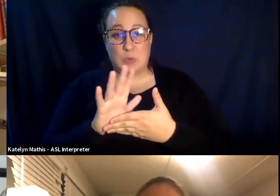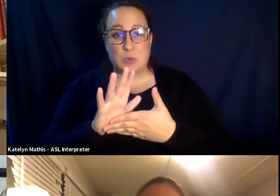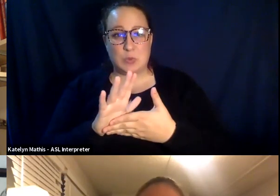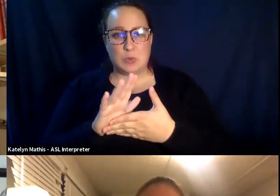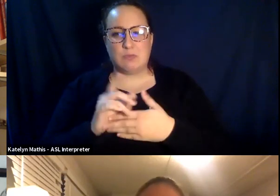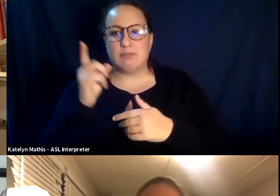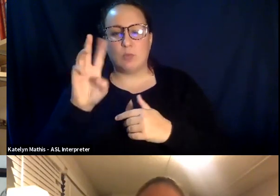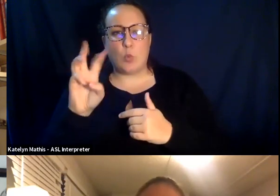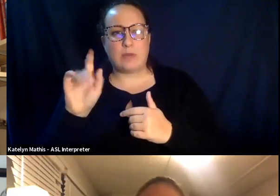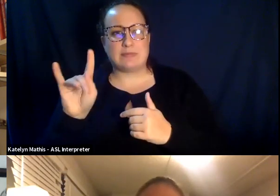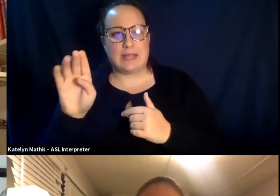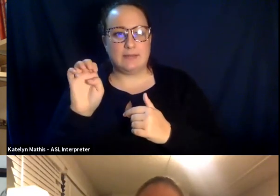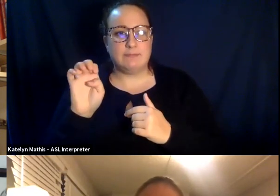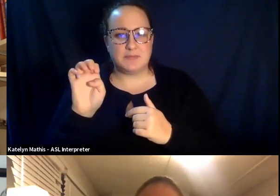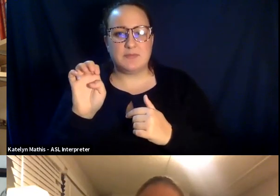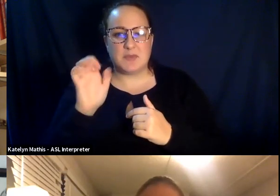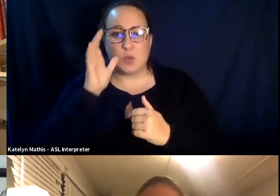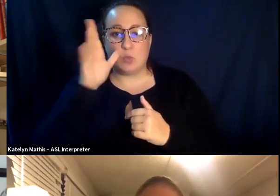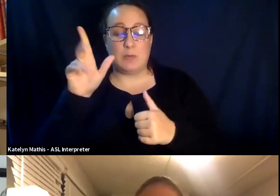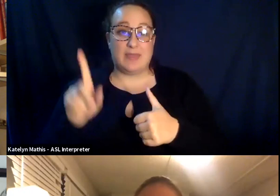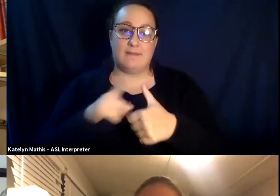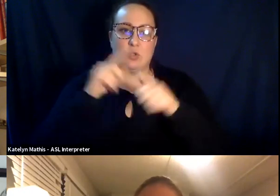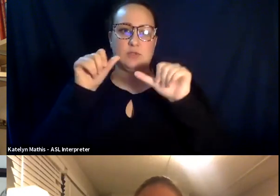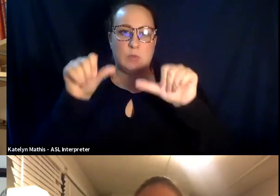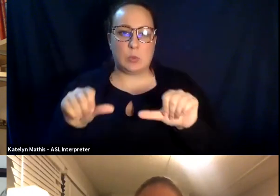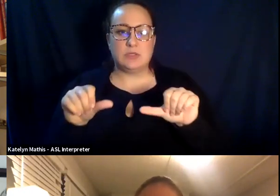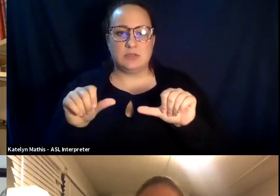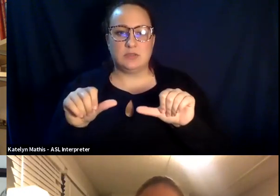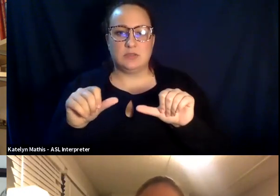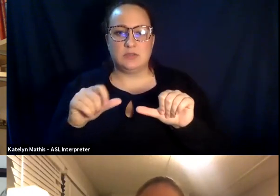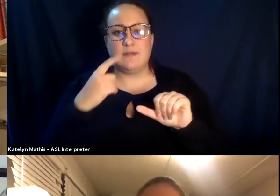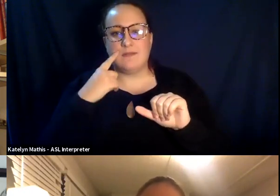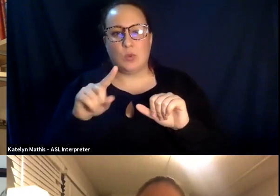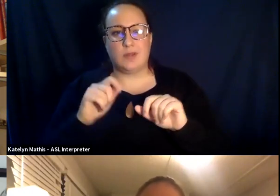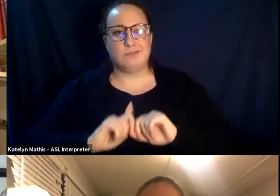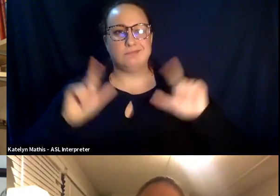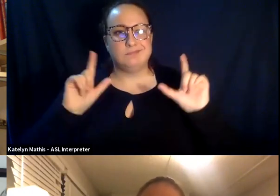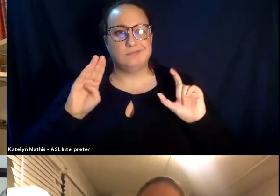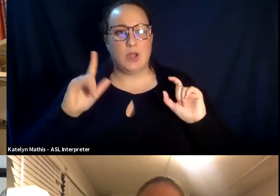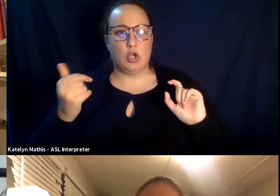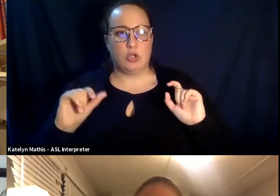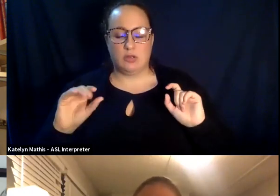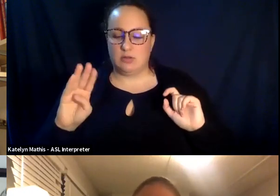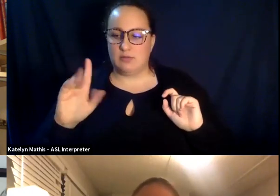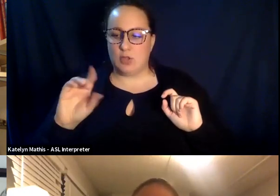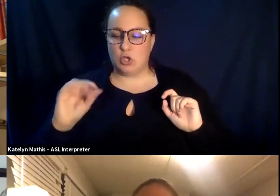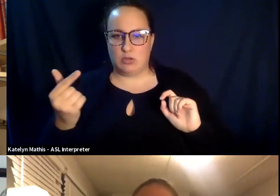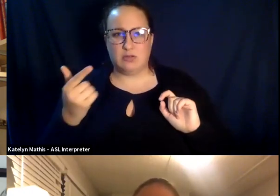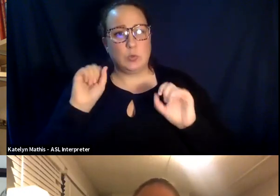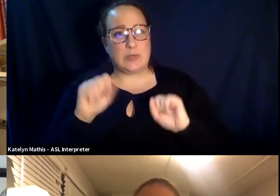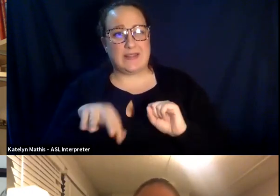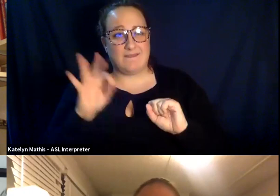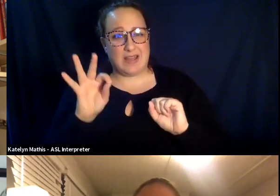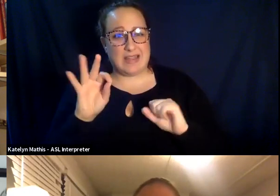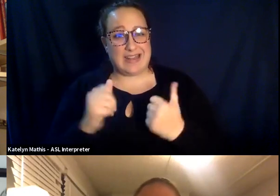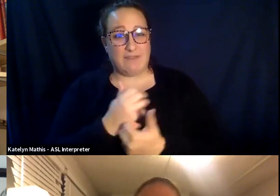website, and it'll be the first post in the blog. So you'll be able to find all this,